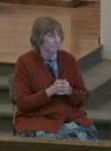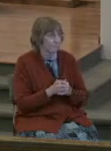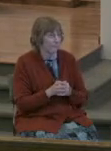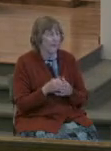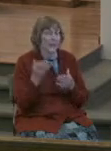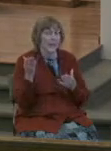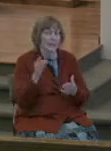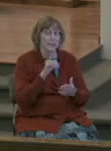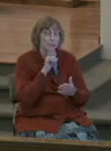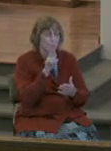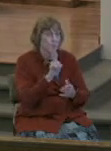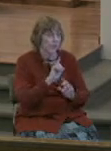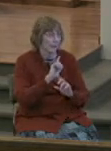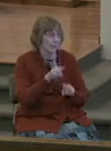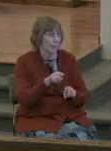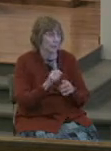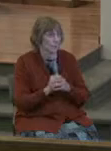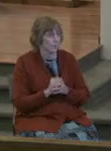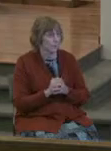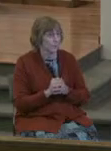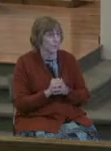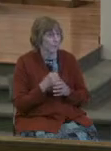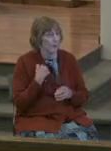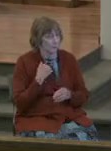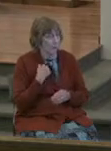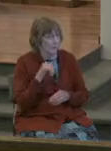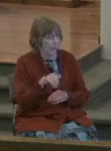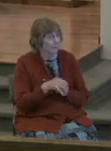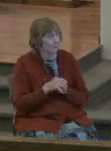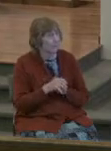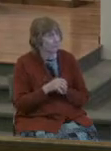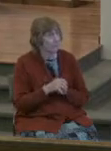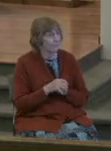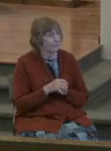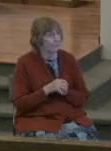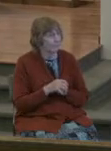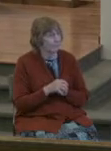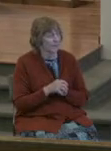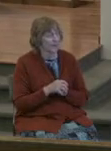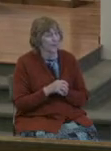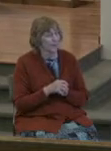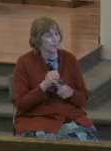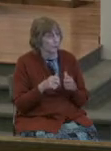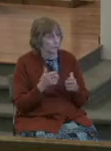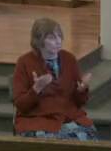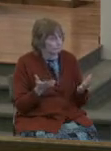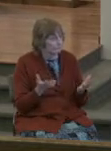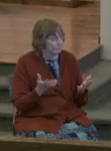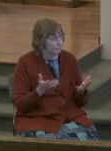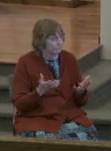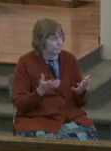the truth and the answer. And we have that. But the problem